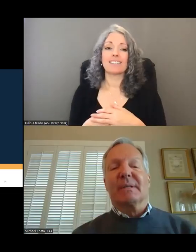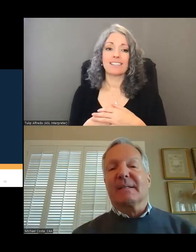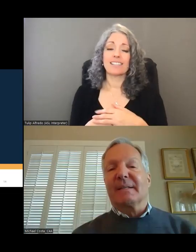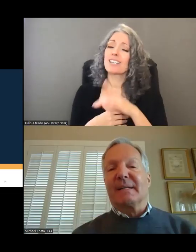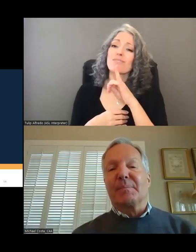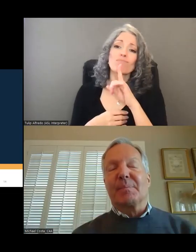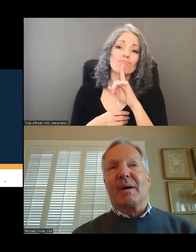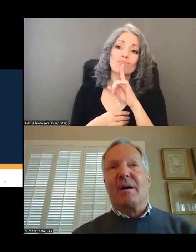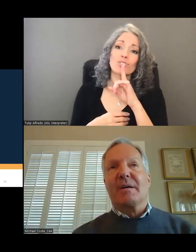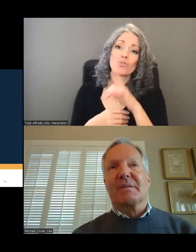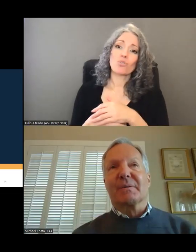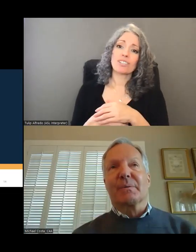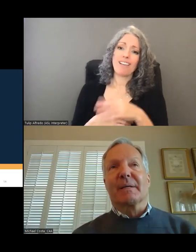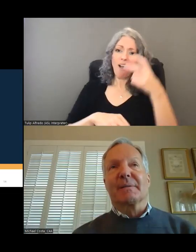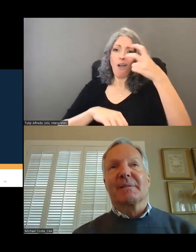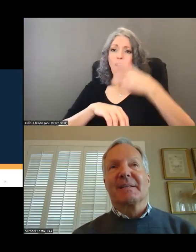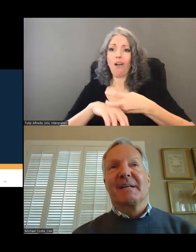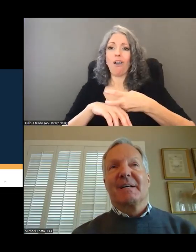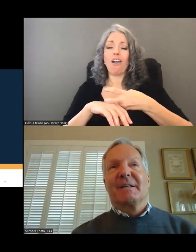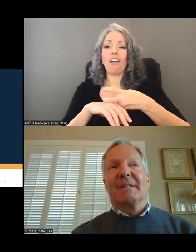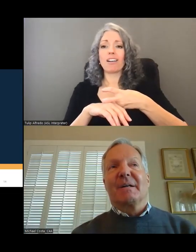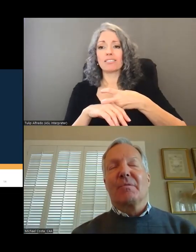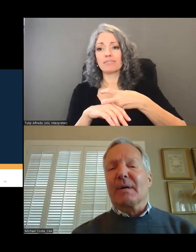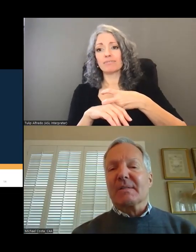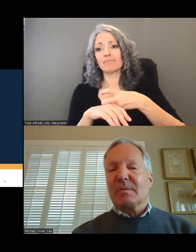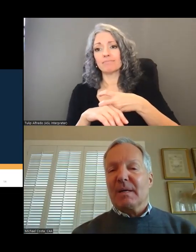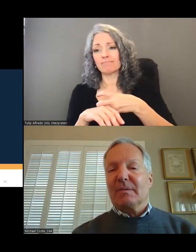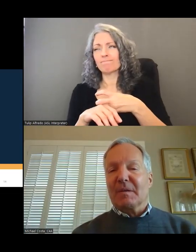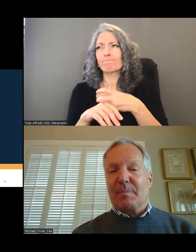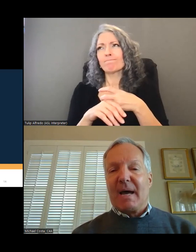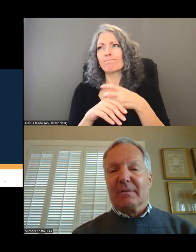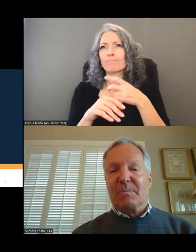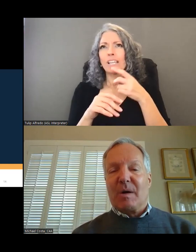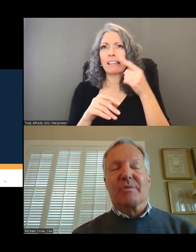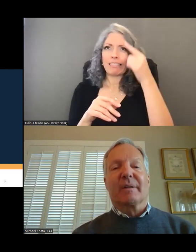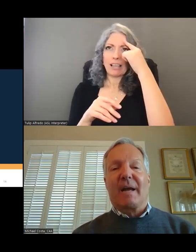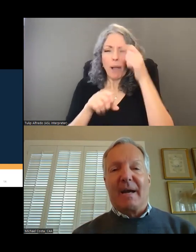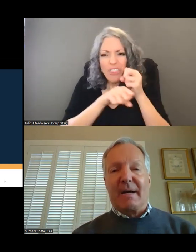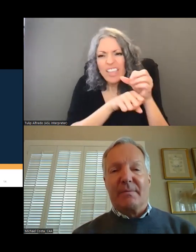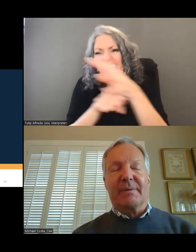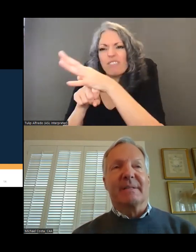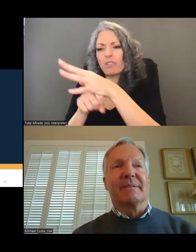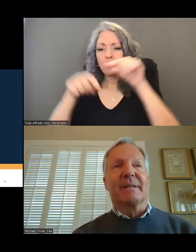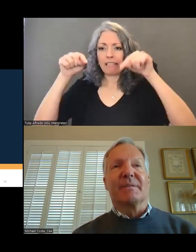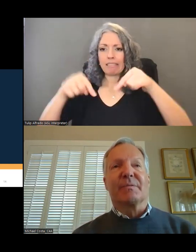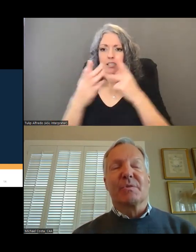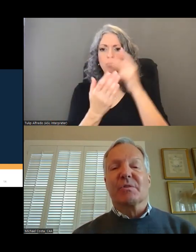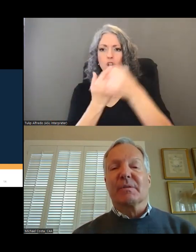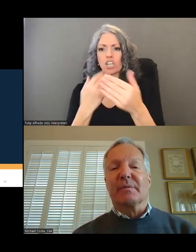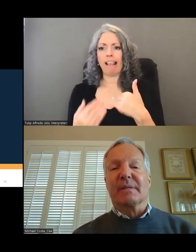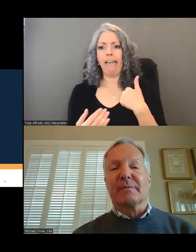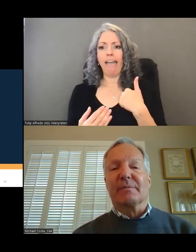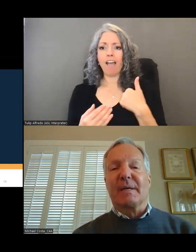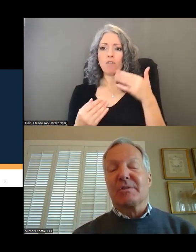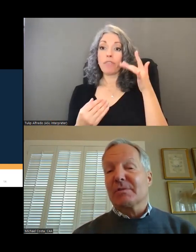It's really hard to overestimate the impact this project can have on the